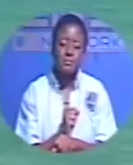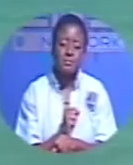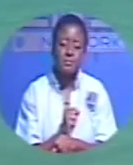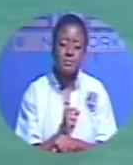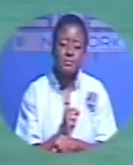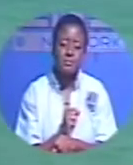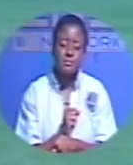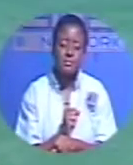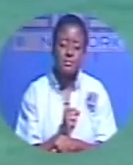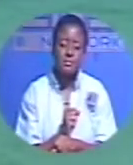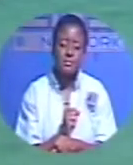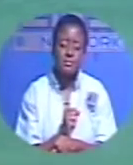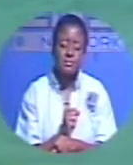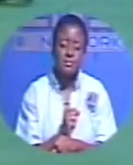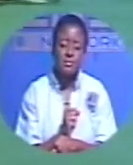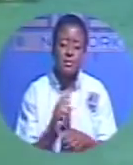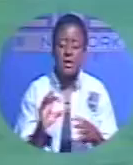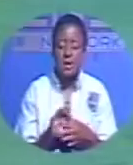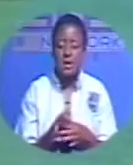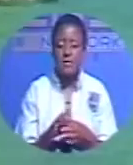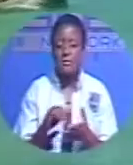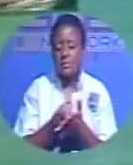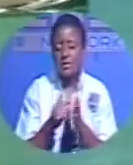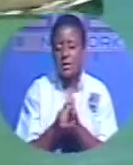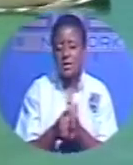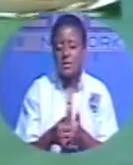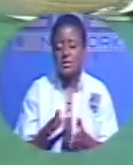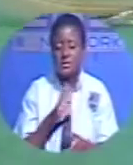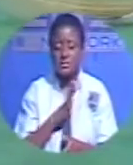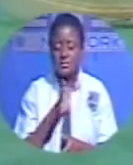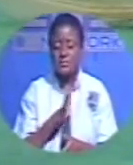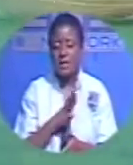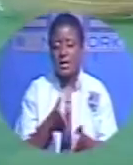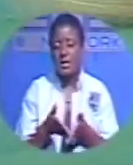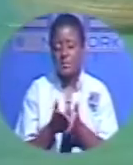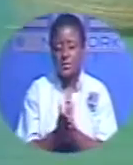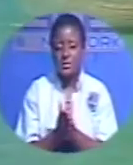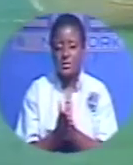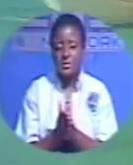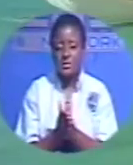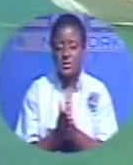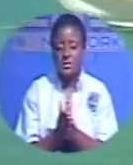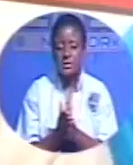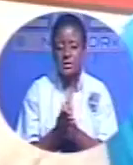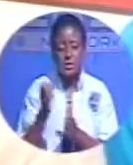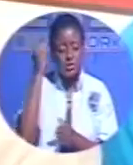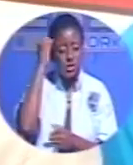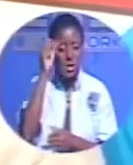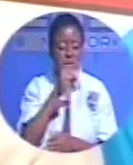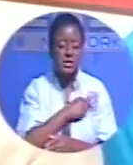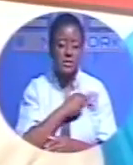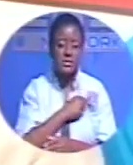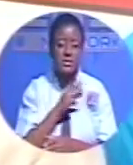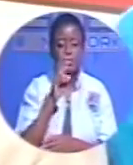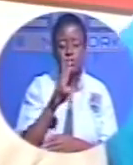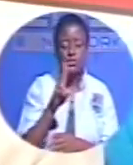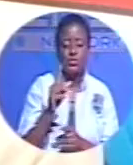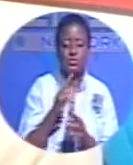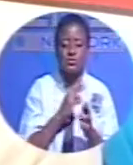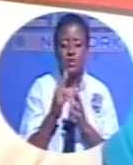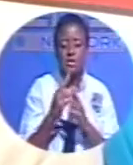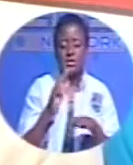ship of these fine boats. Boat builder Sheldon Gibson. It's going to be 2 races on